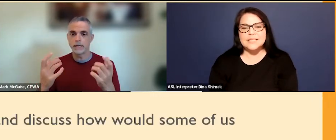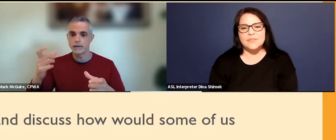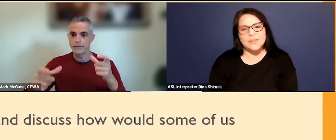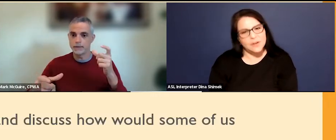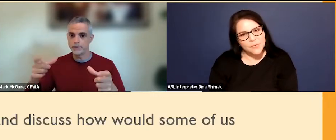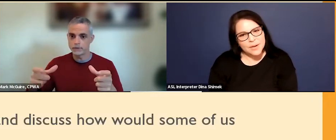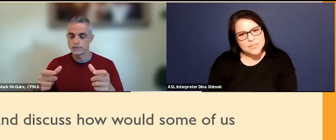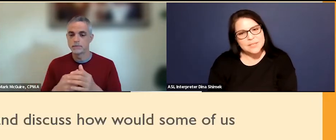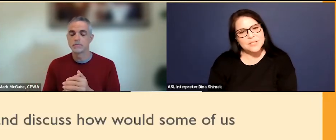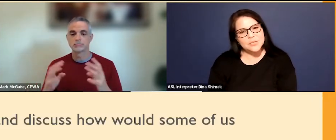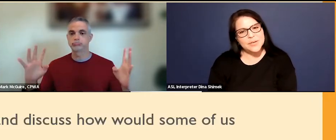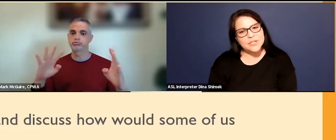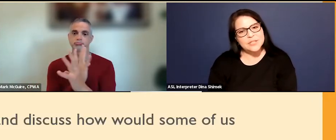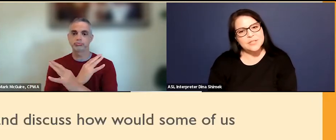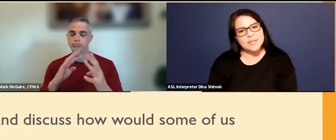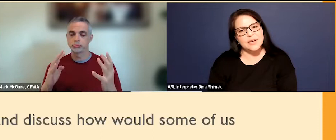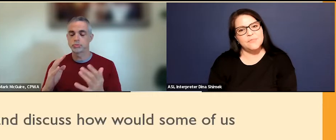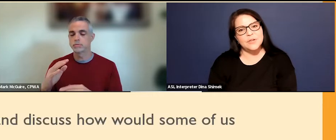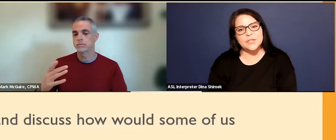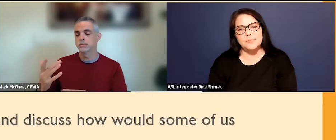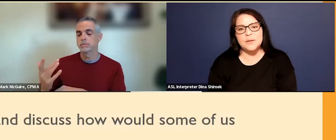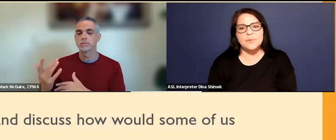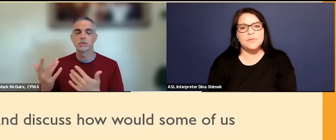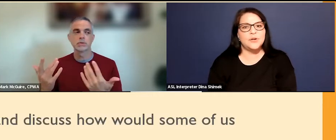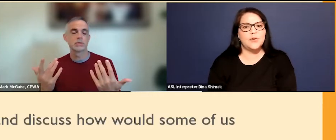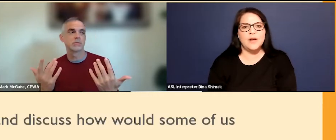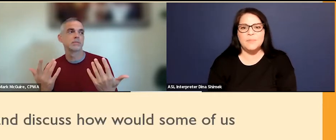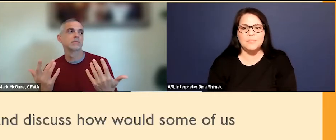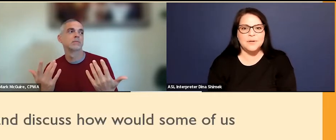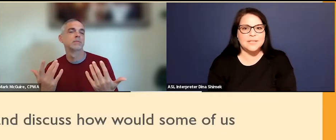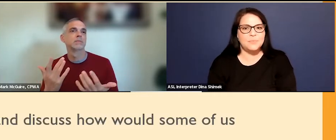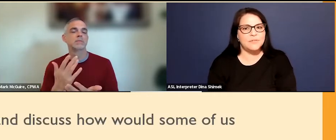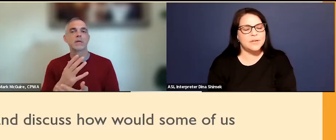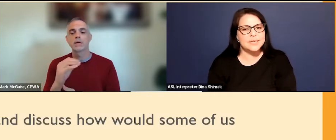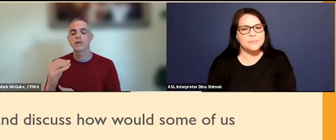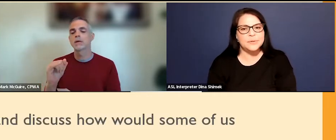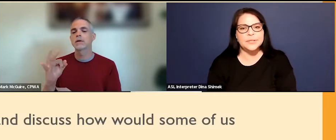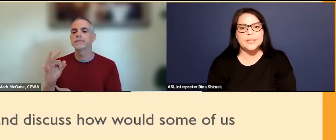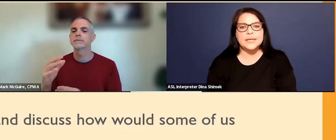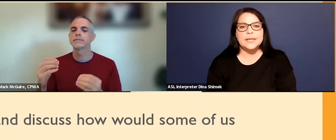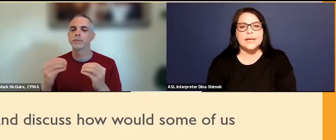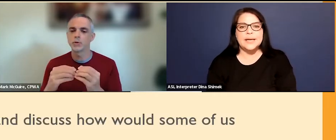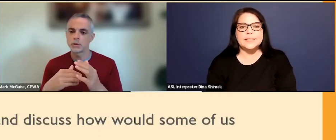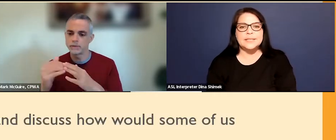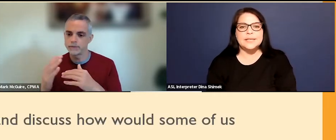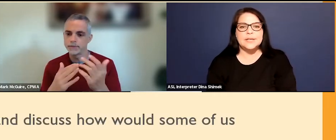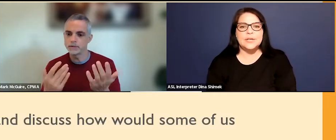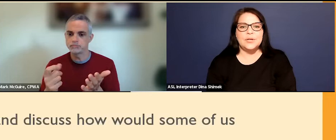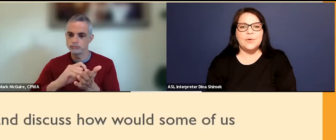It's easy to feel overwhelmed in some situations and confronting new people if you're in a crowd of people on a sidewalk, for example.